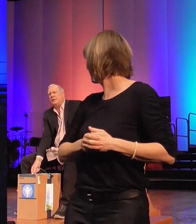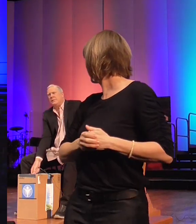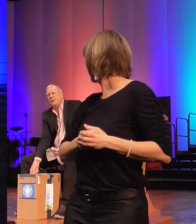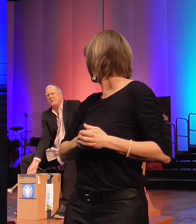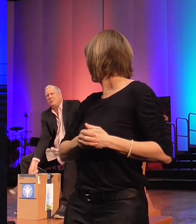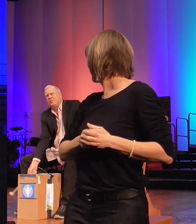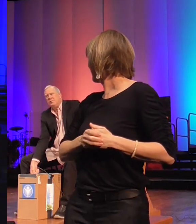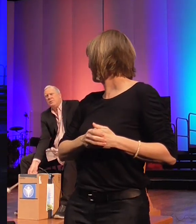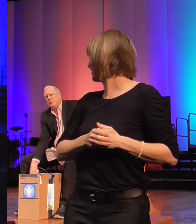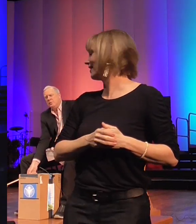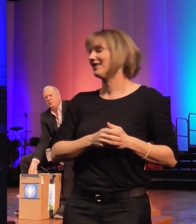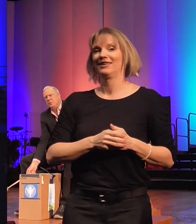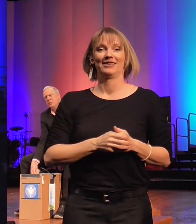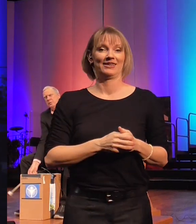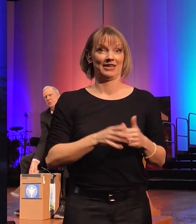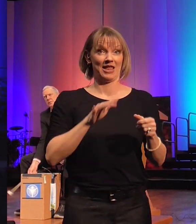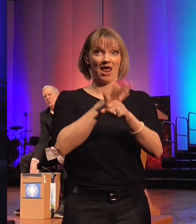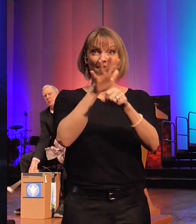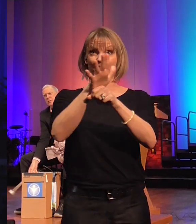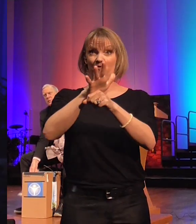Nathan, you got enough of this?